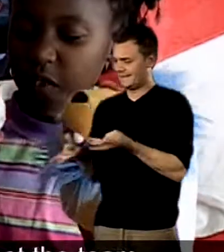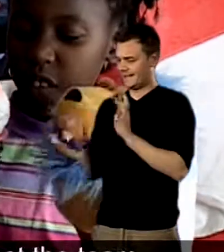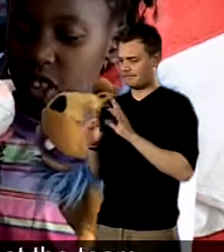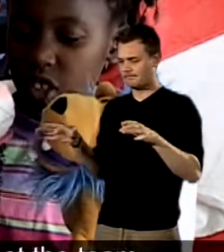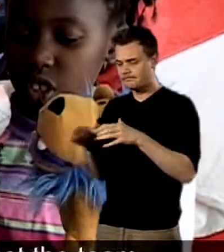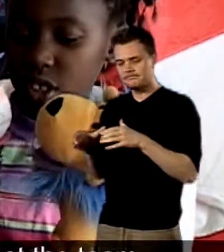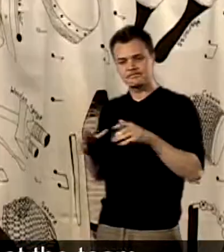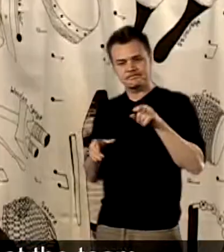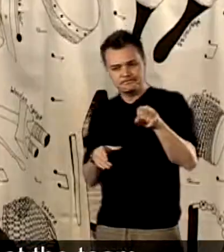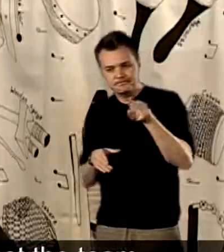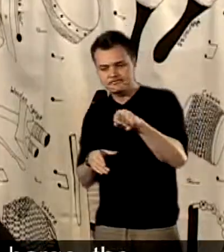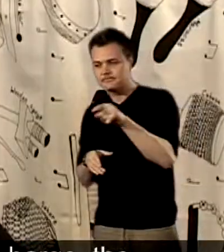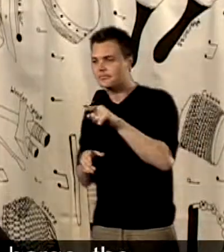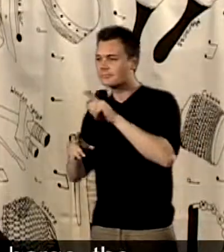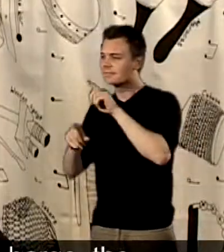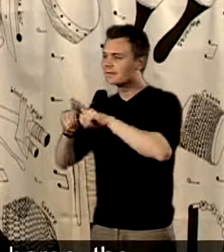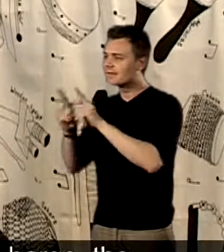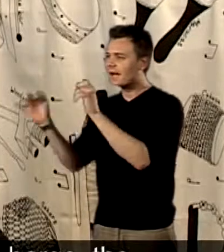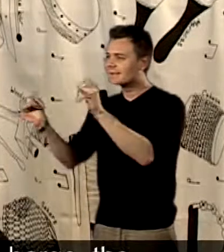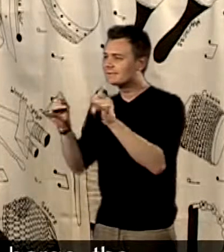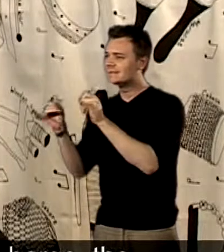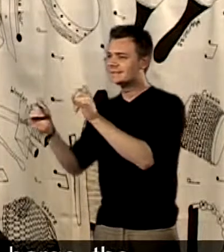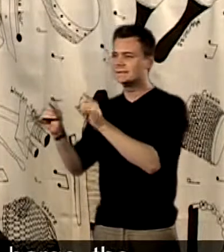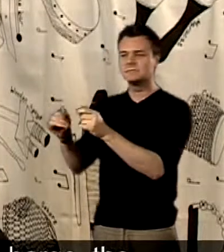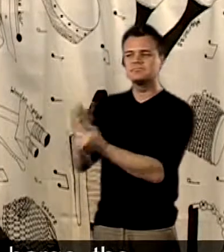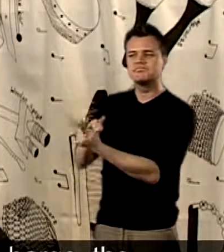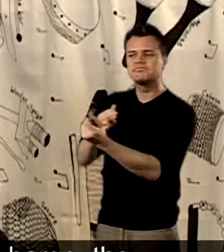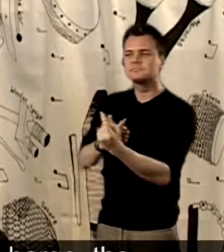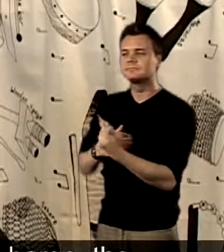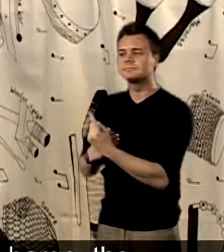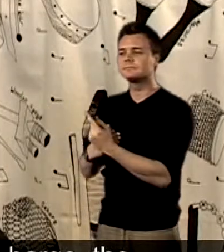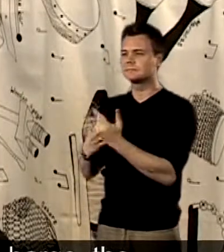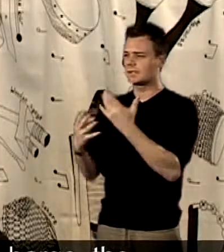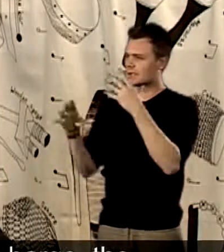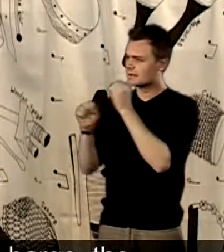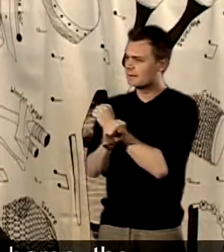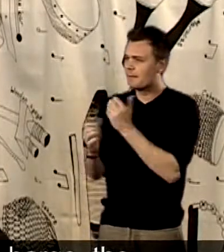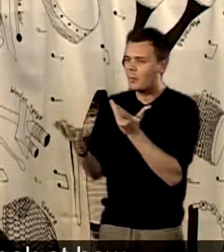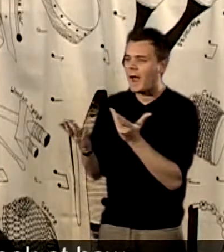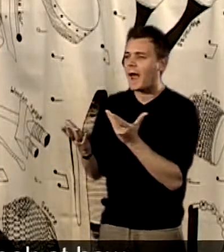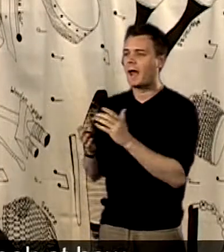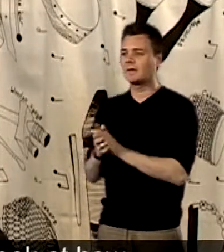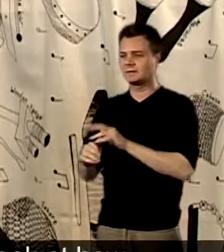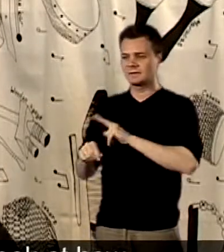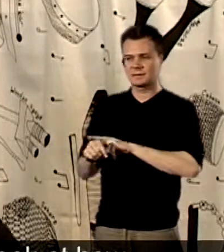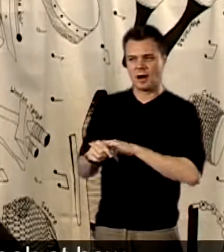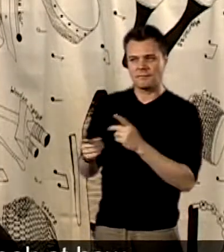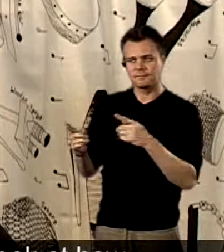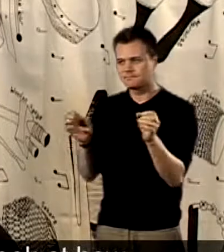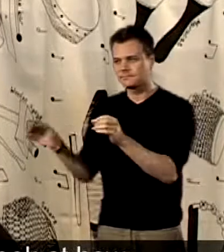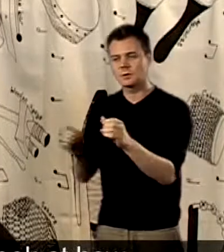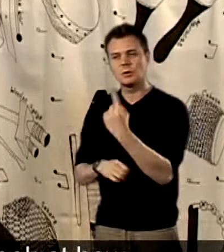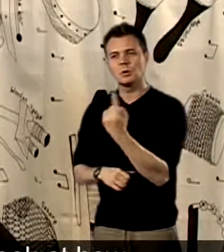together and look at the kinds of activities that are on offer at the barge, the sleeping arrangements and the staffing arrangements.